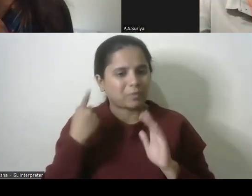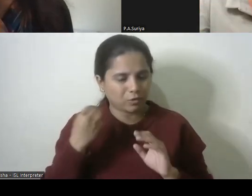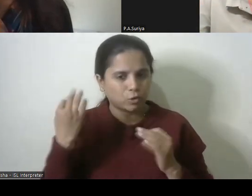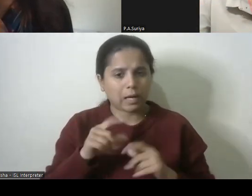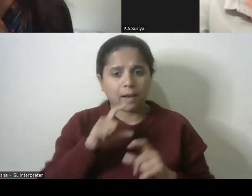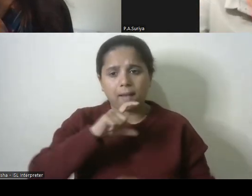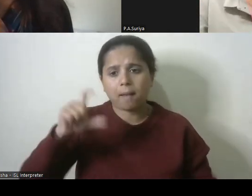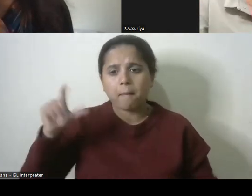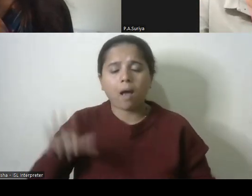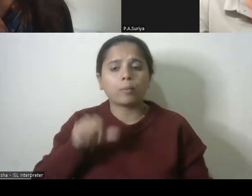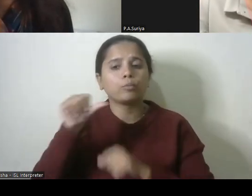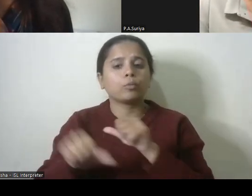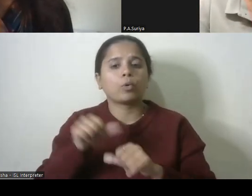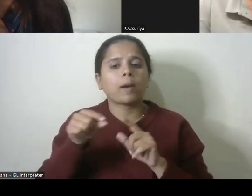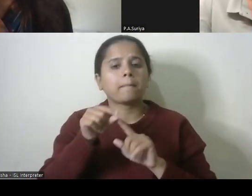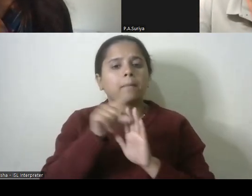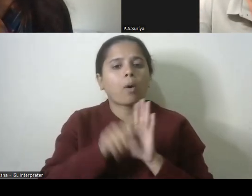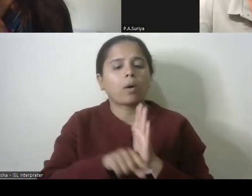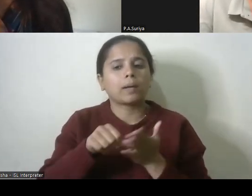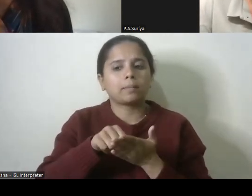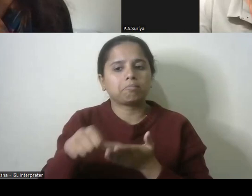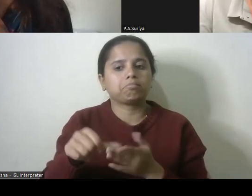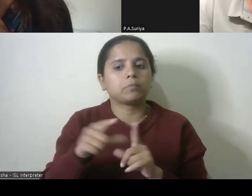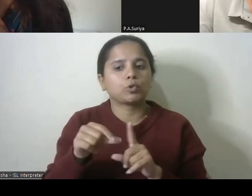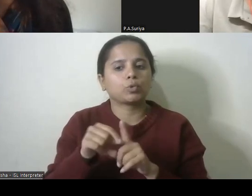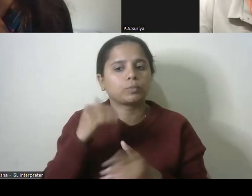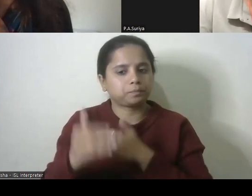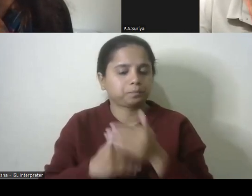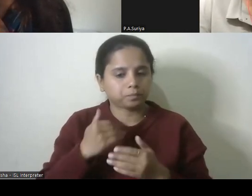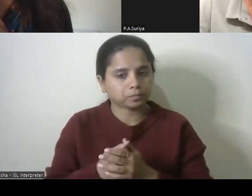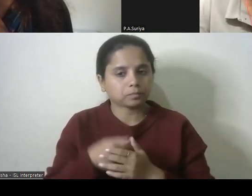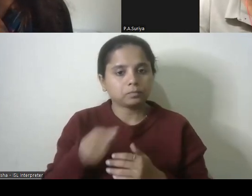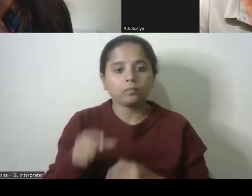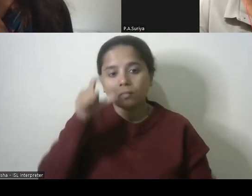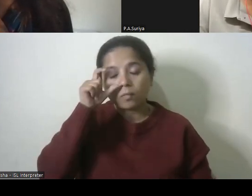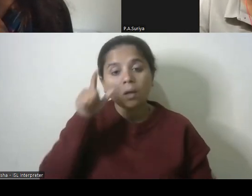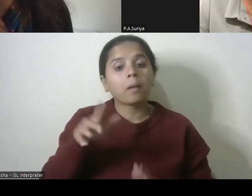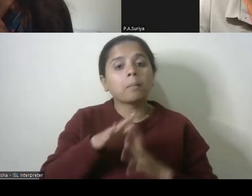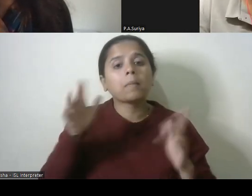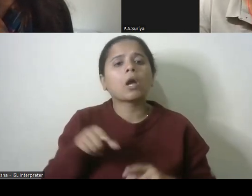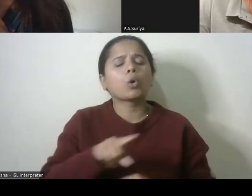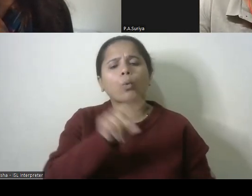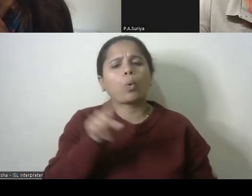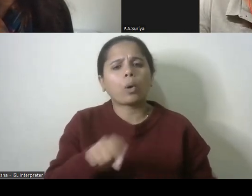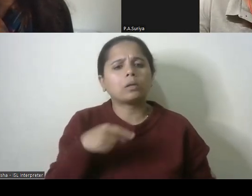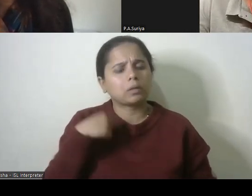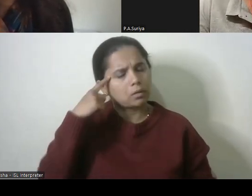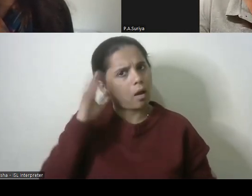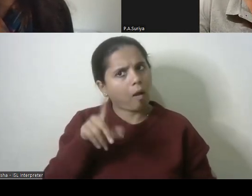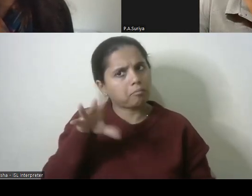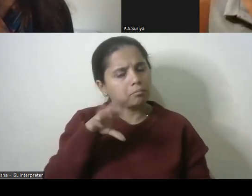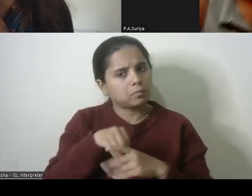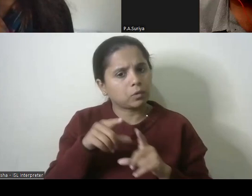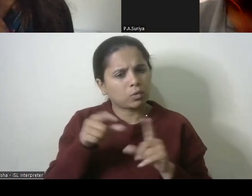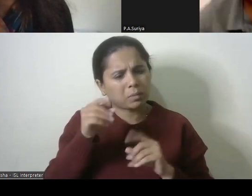process of the policy implementations, and the Ambedkar has contributed a lot. And could you